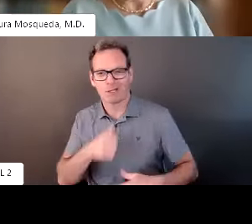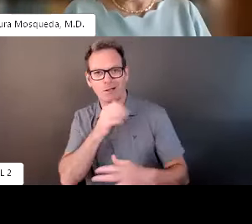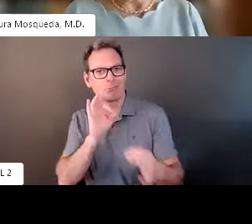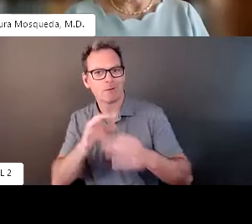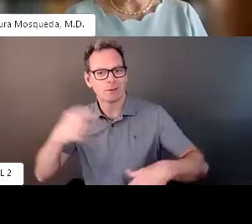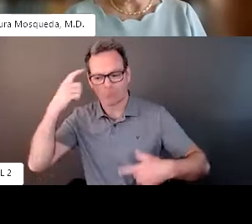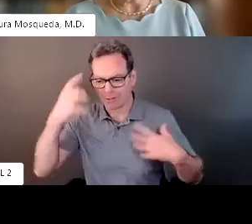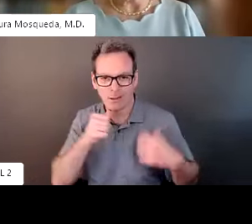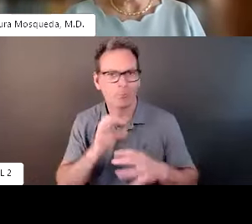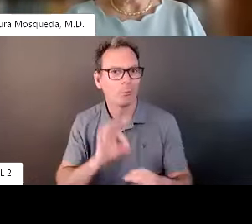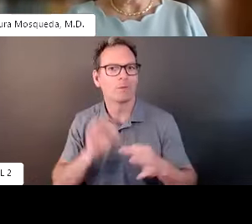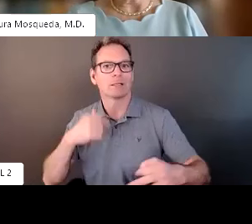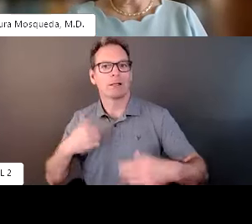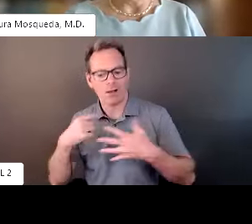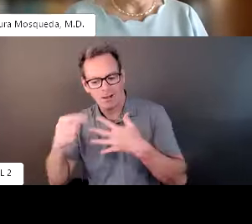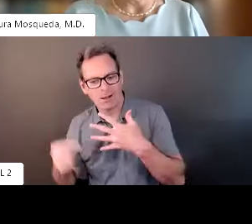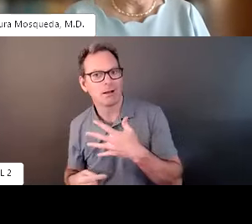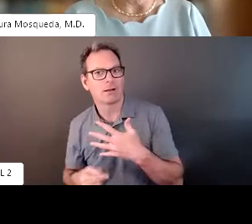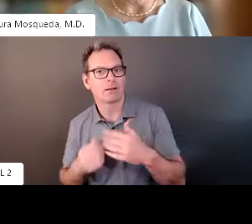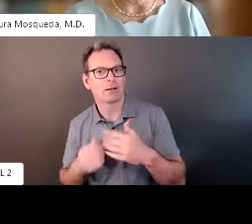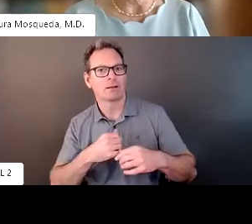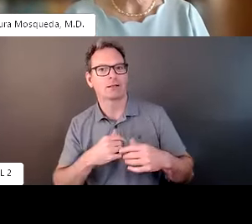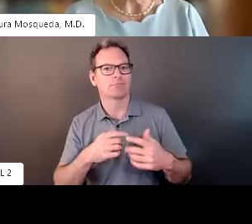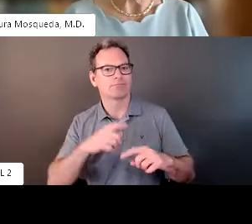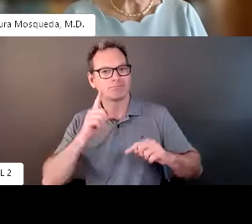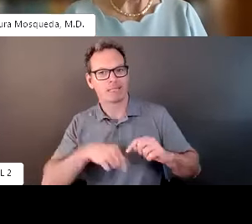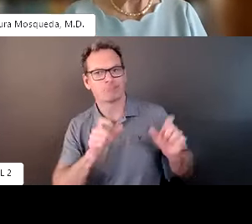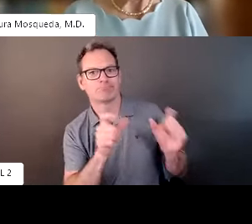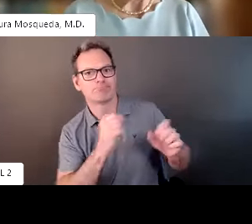Many of us fear losing our independence.